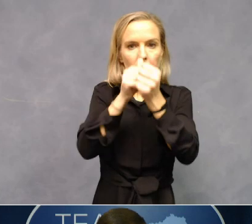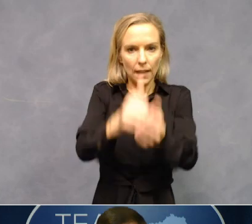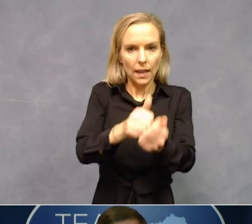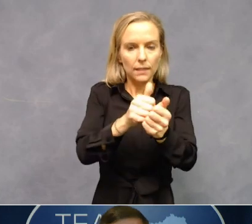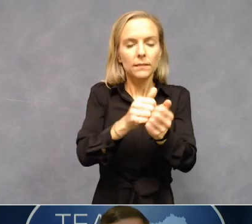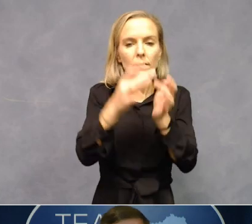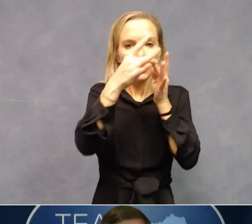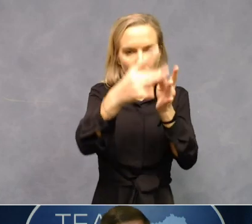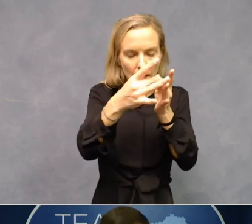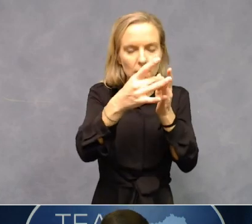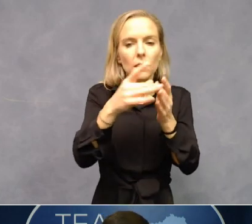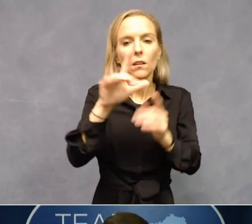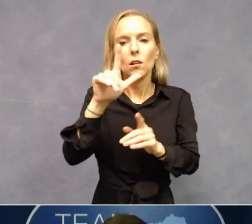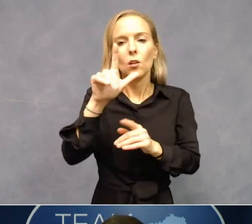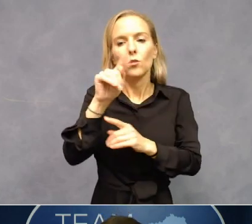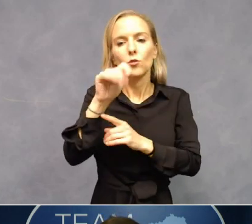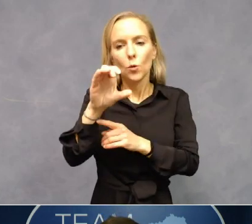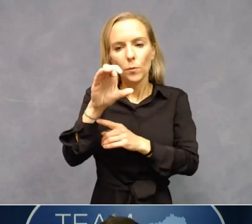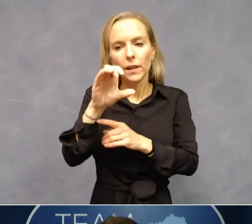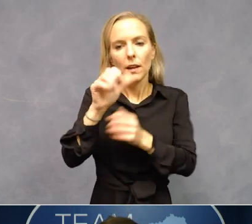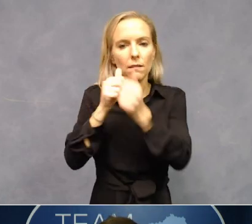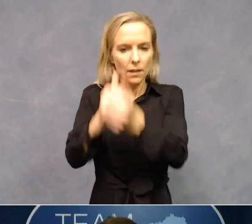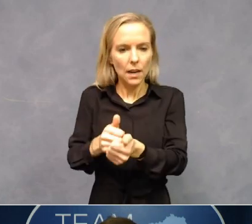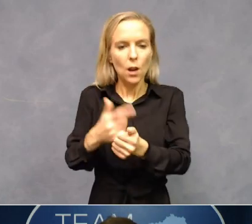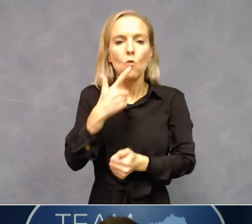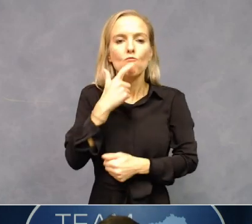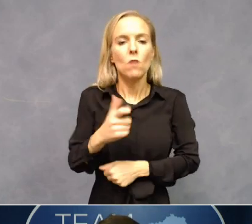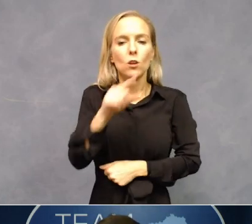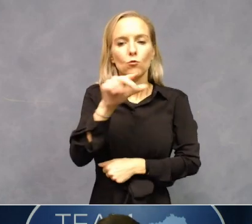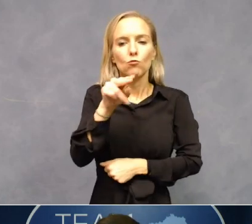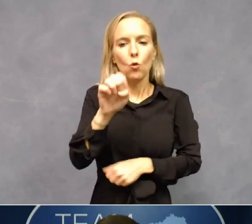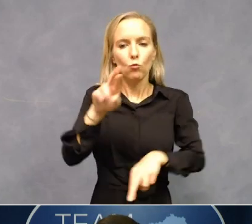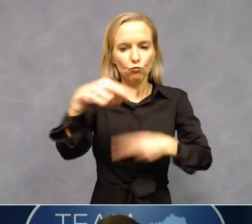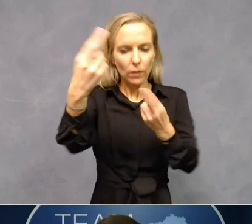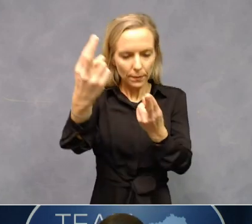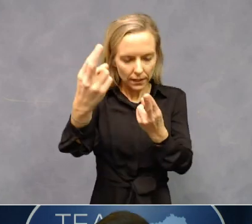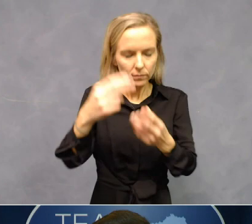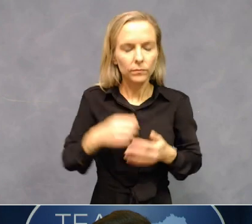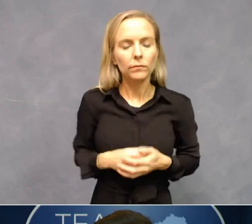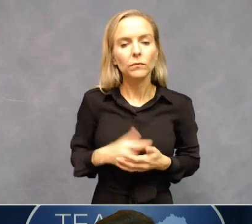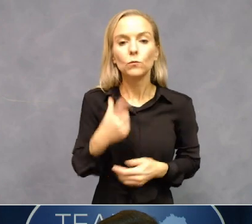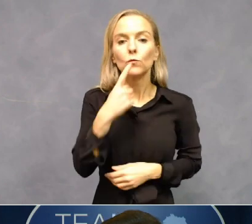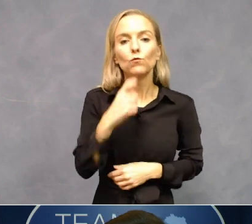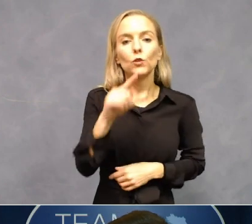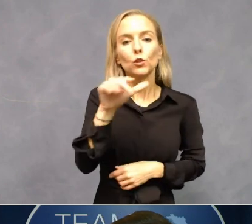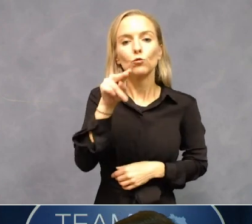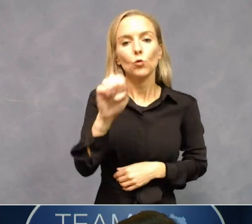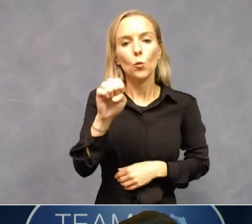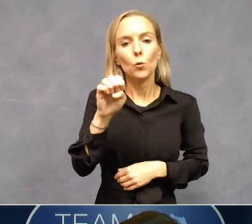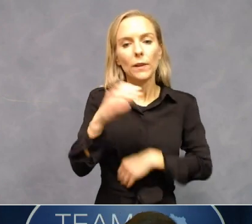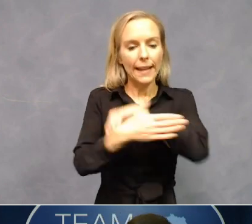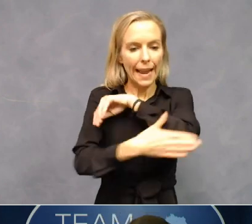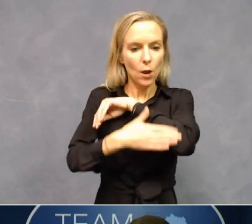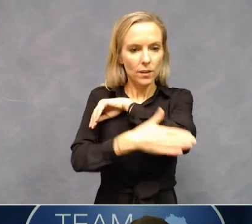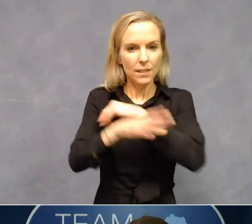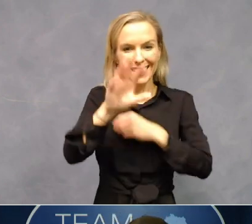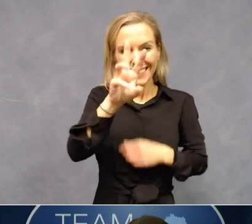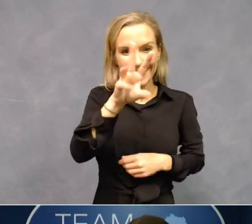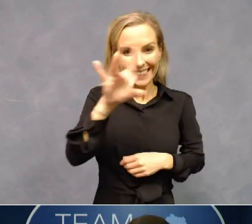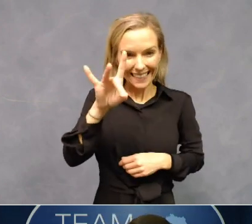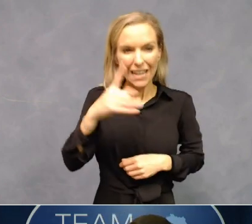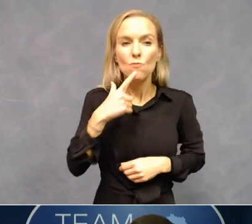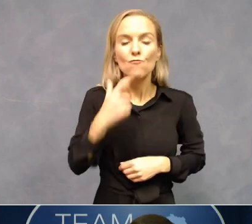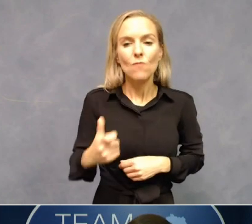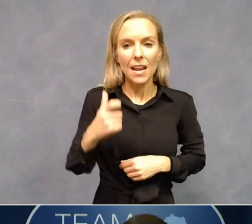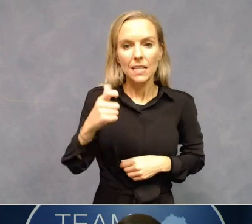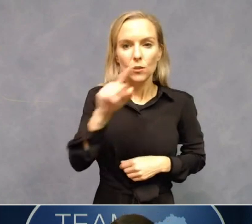guidance, and to our red zone recommendations. The red zone counties, 68 red zone counties,